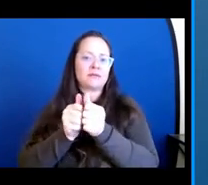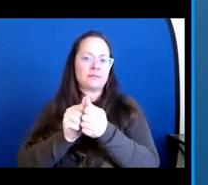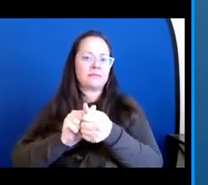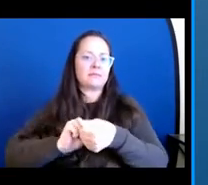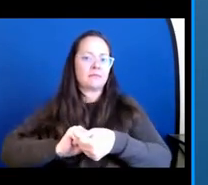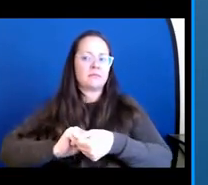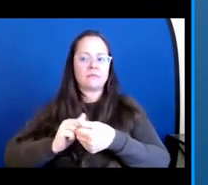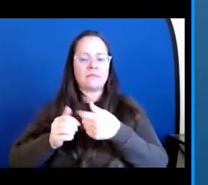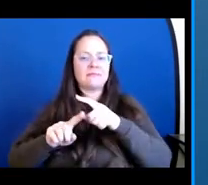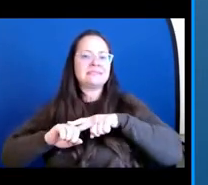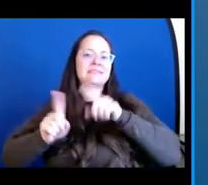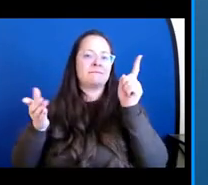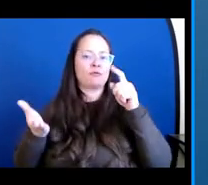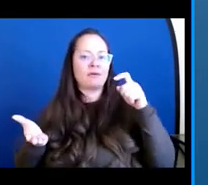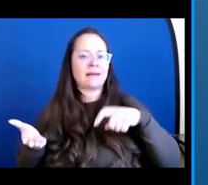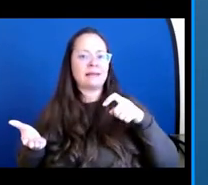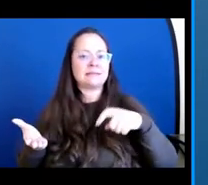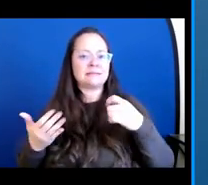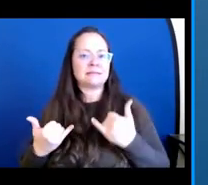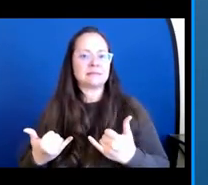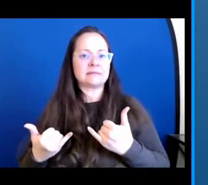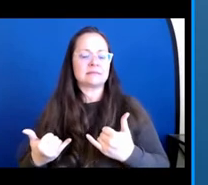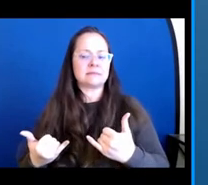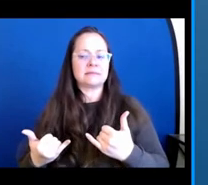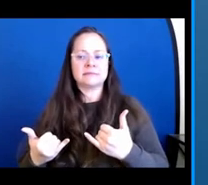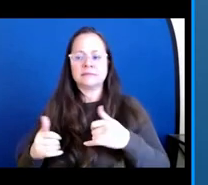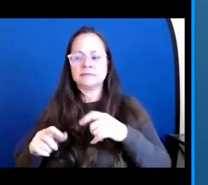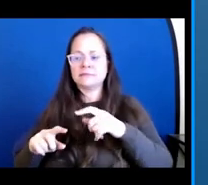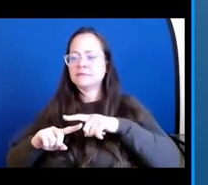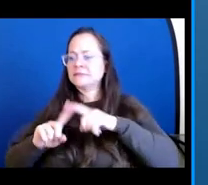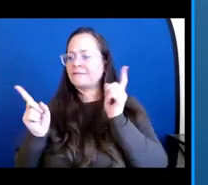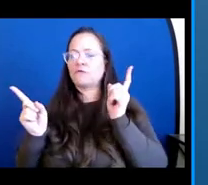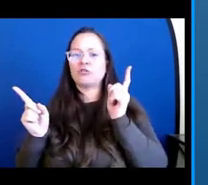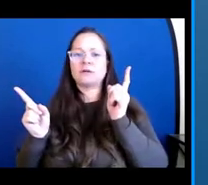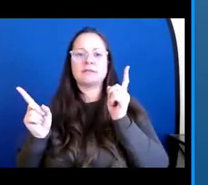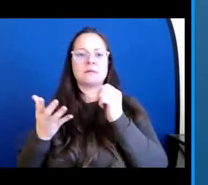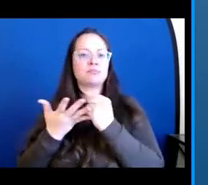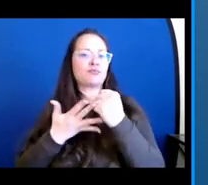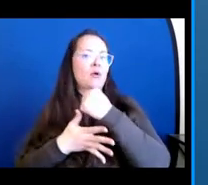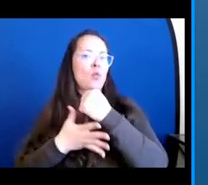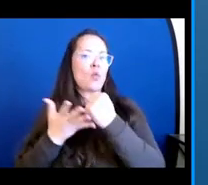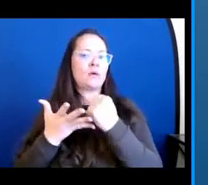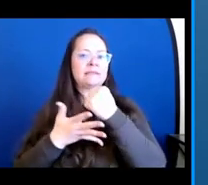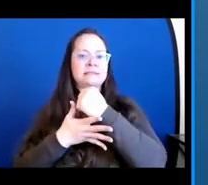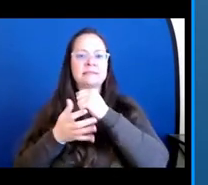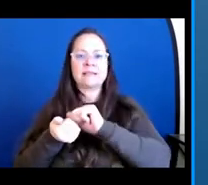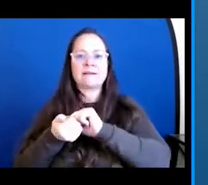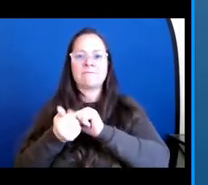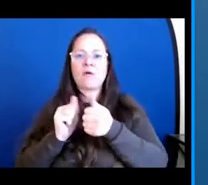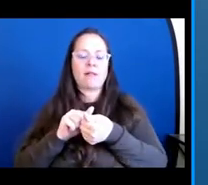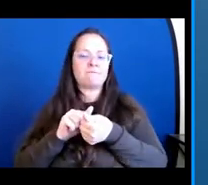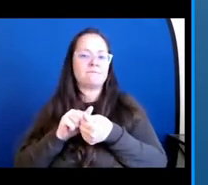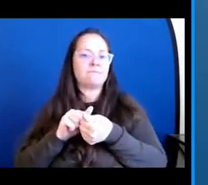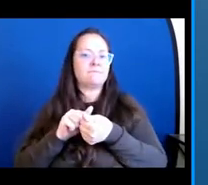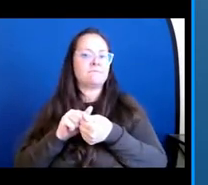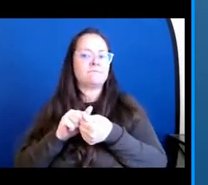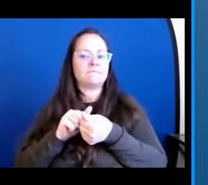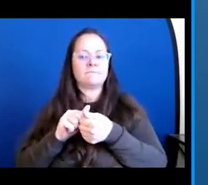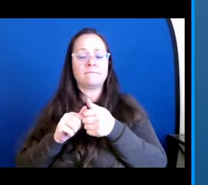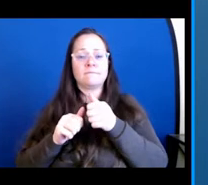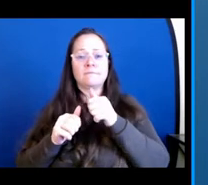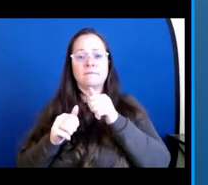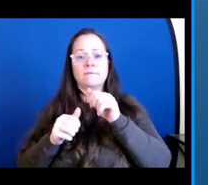have different needs we have different as our priorities evolve as our electorate evolves